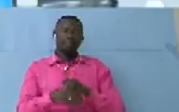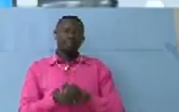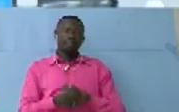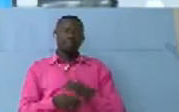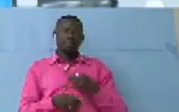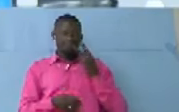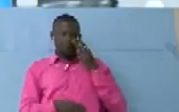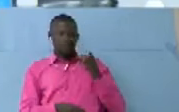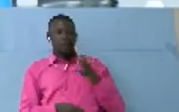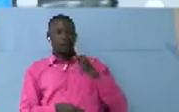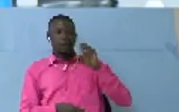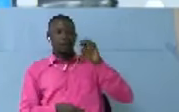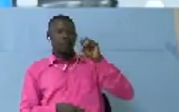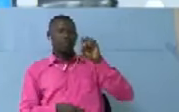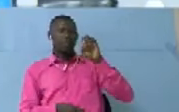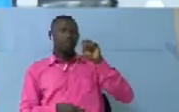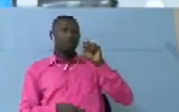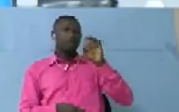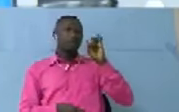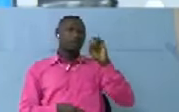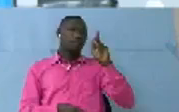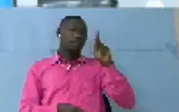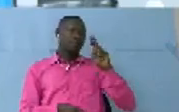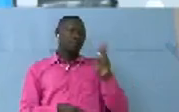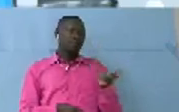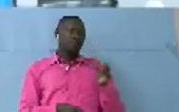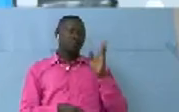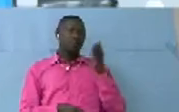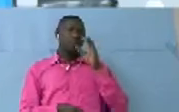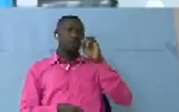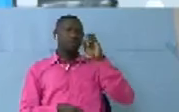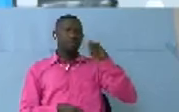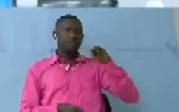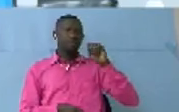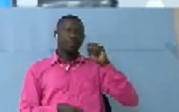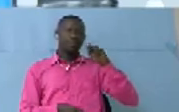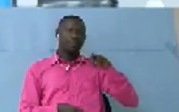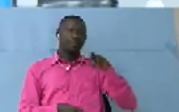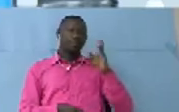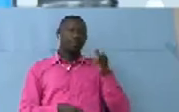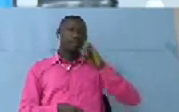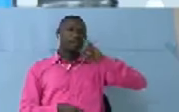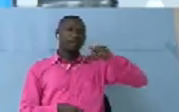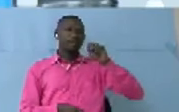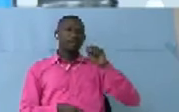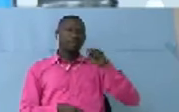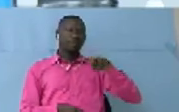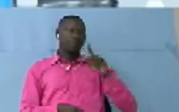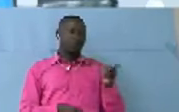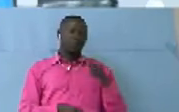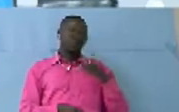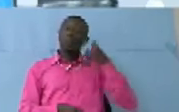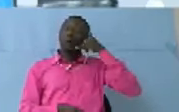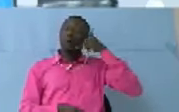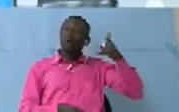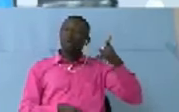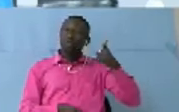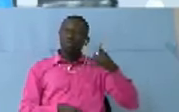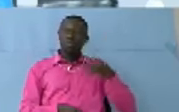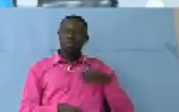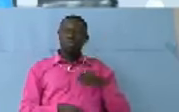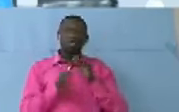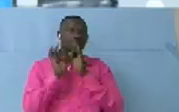Omar Jeng. I saw the Operations Commander, Sir Omar Jeng. I call ke. Make a call. A call NIA le premises Bunda